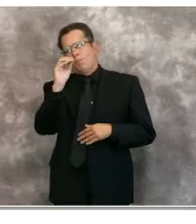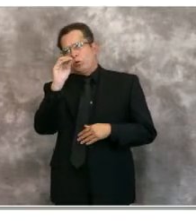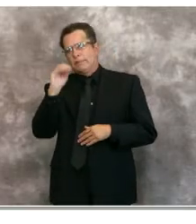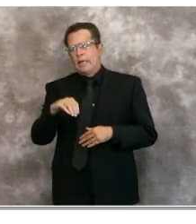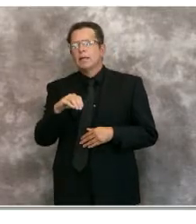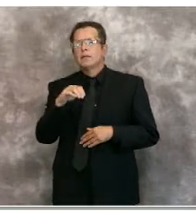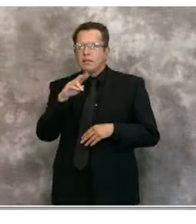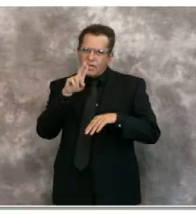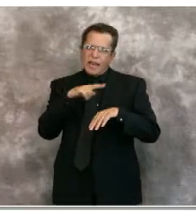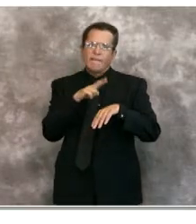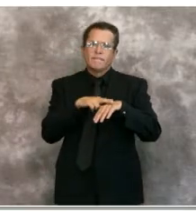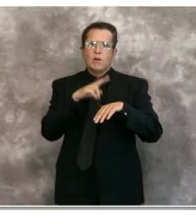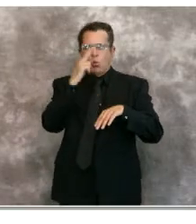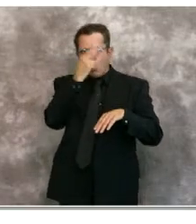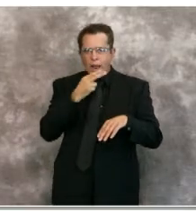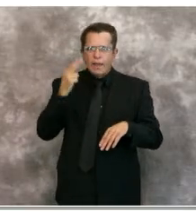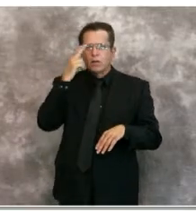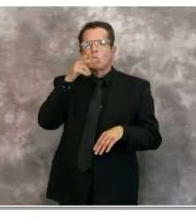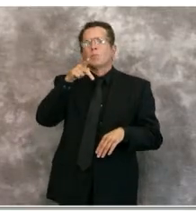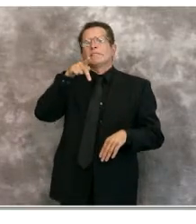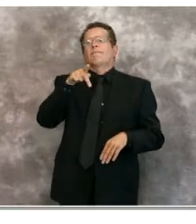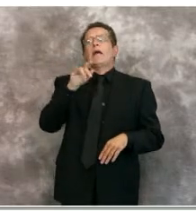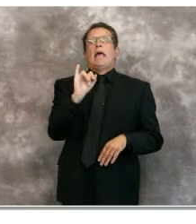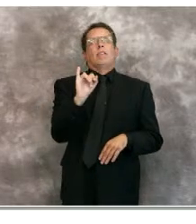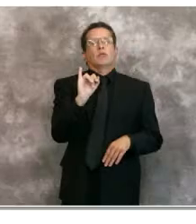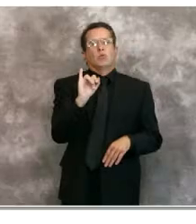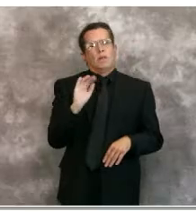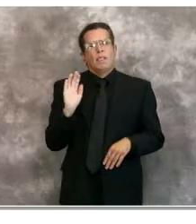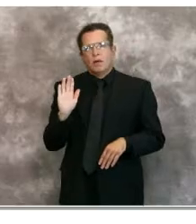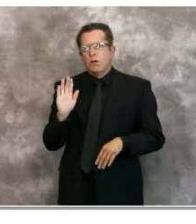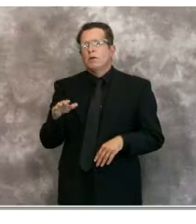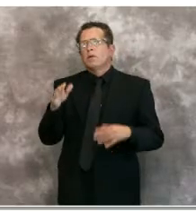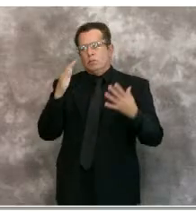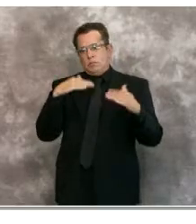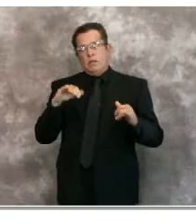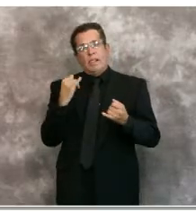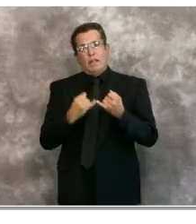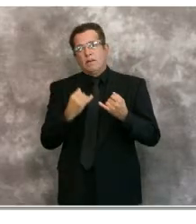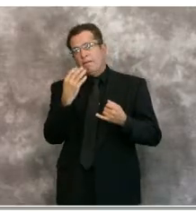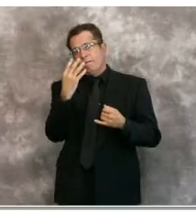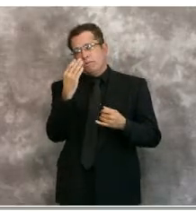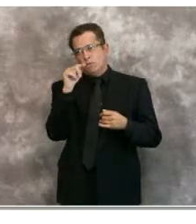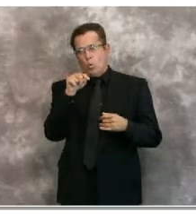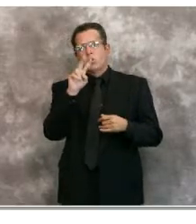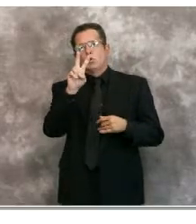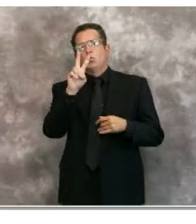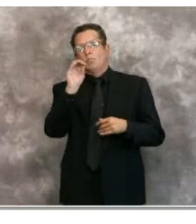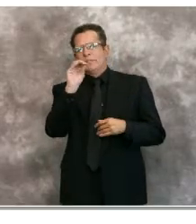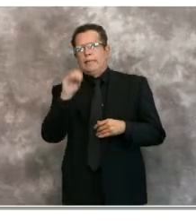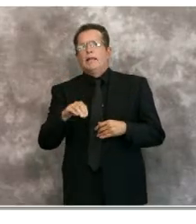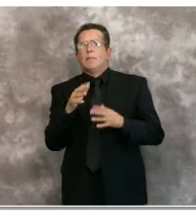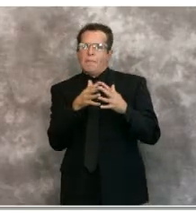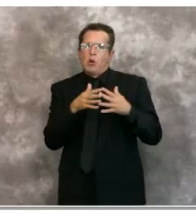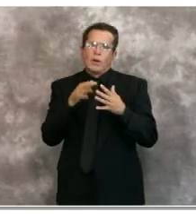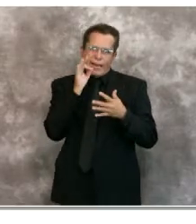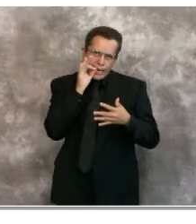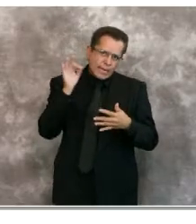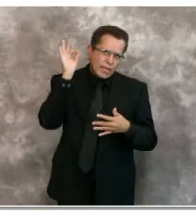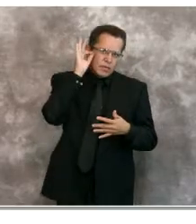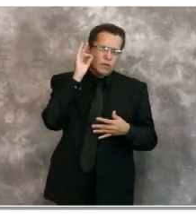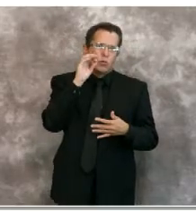are Native Hawaiian or Pacific Islanders, and 14 or 0.2% are American Indian